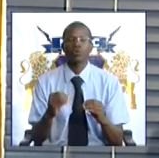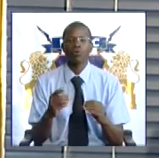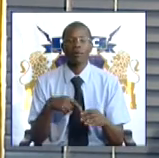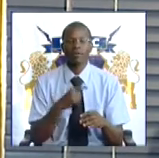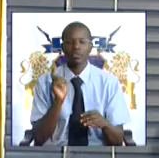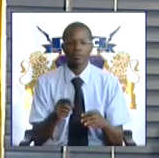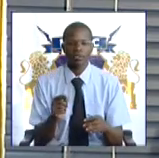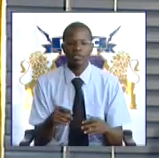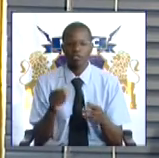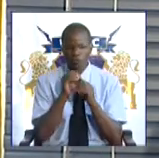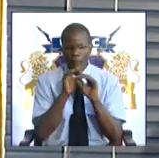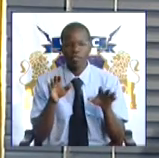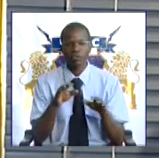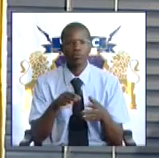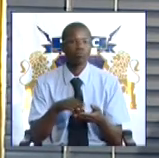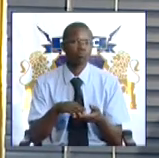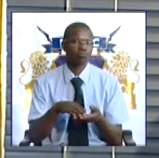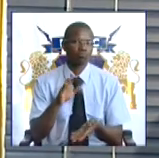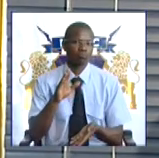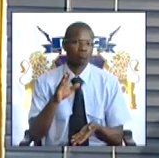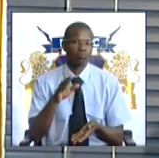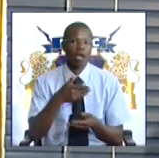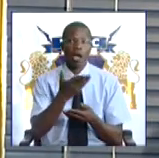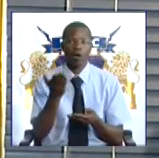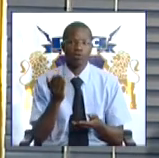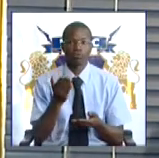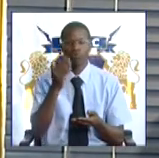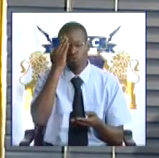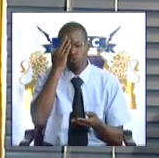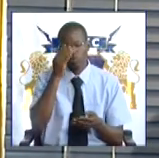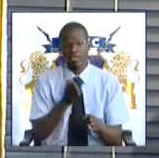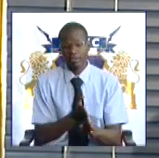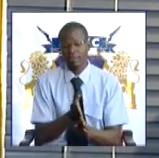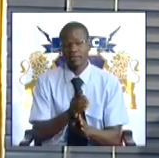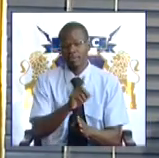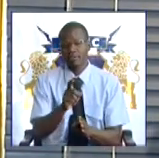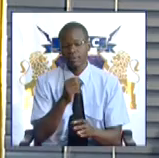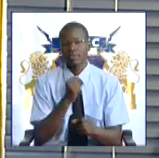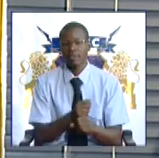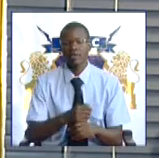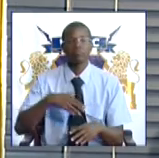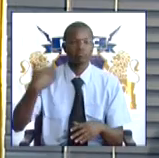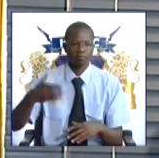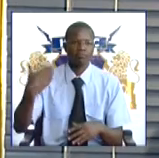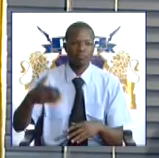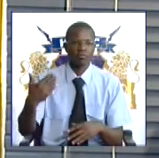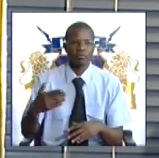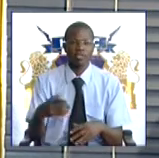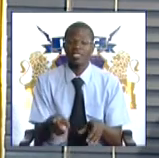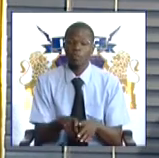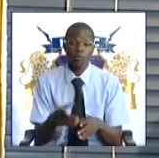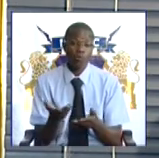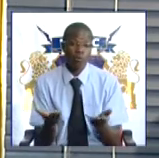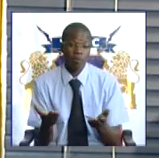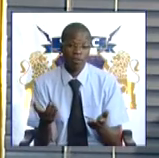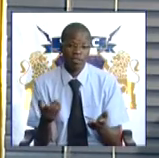integrity testing is performed at regular intervals, even where this is not possible. The object is to convince